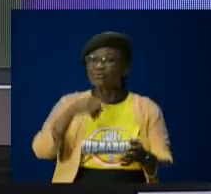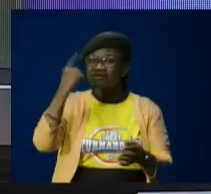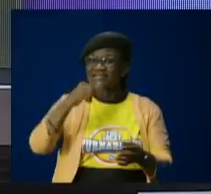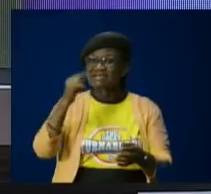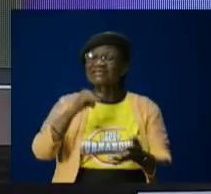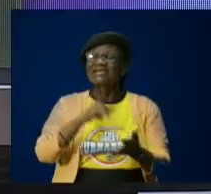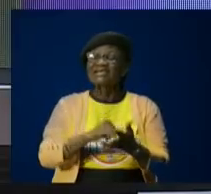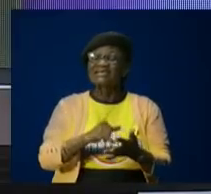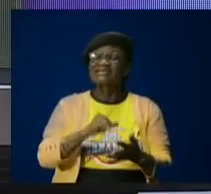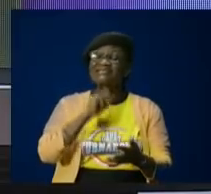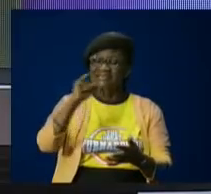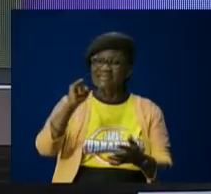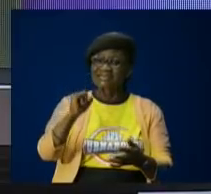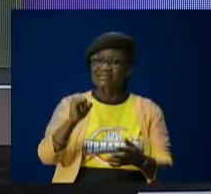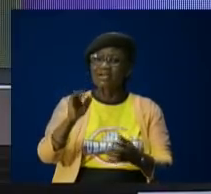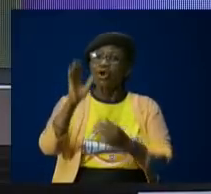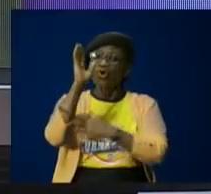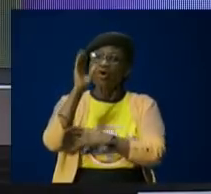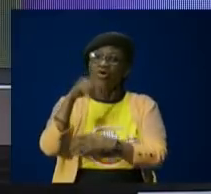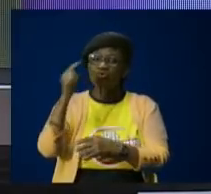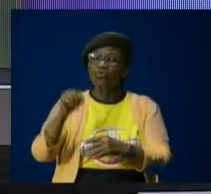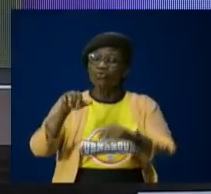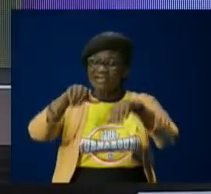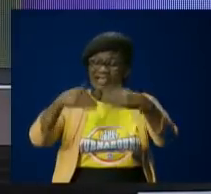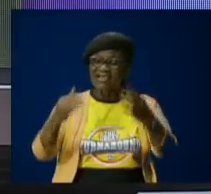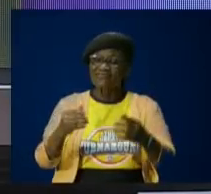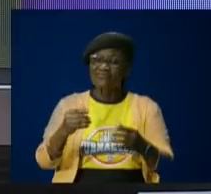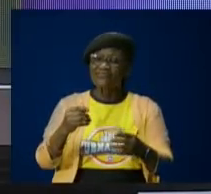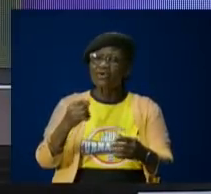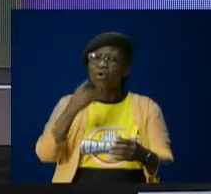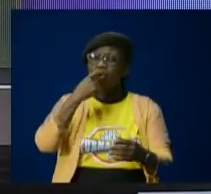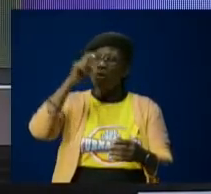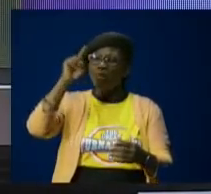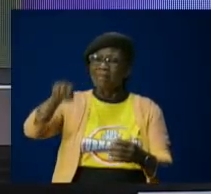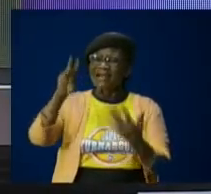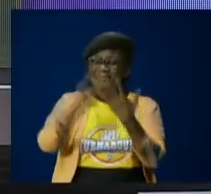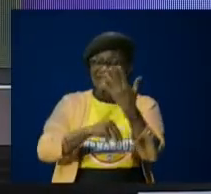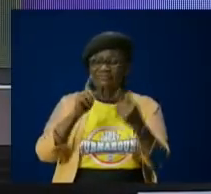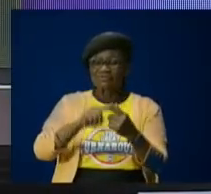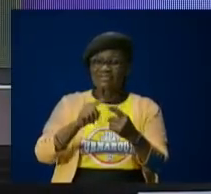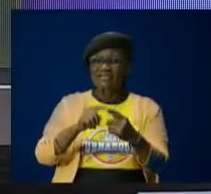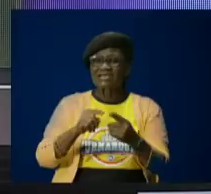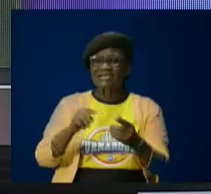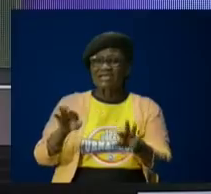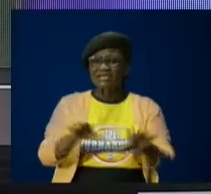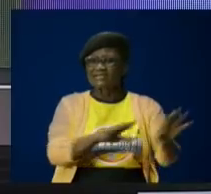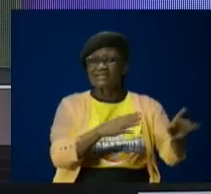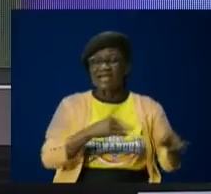God who gave commandment to the sea and said,